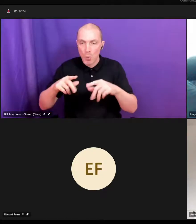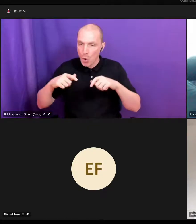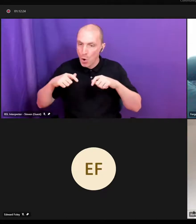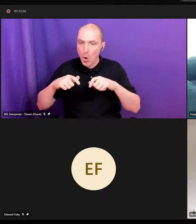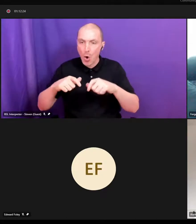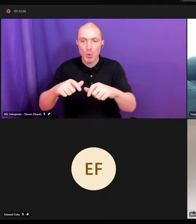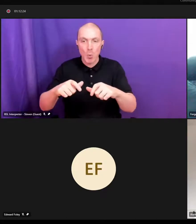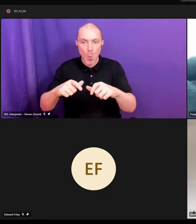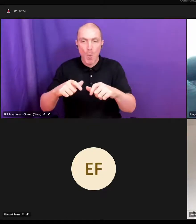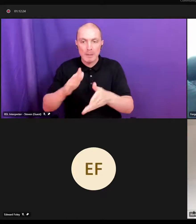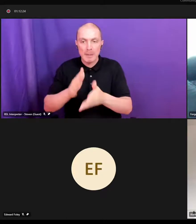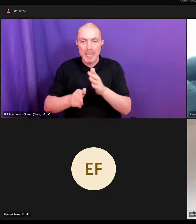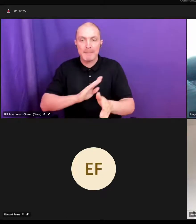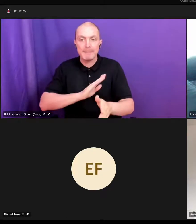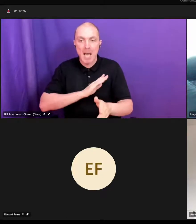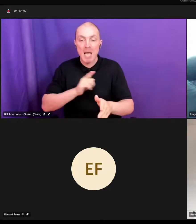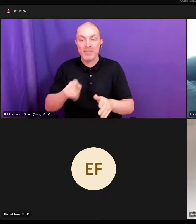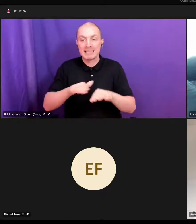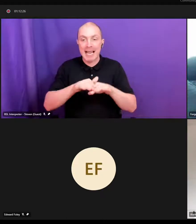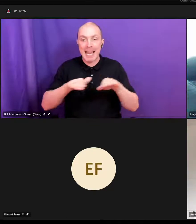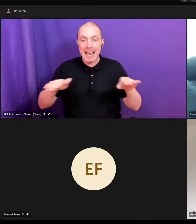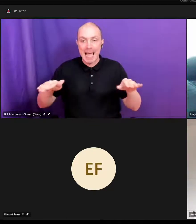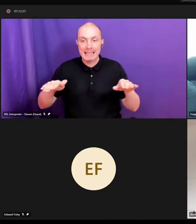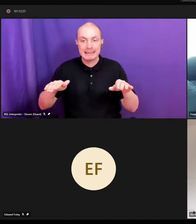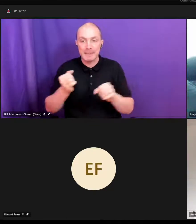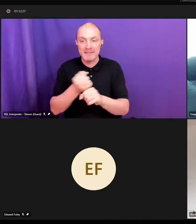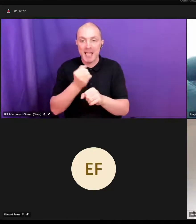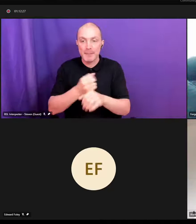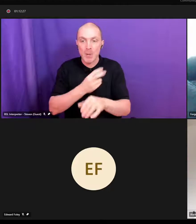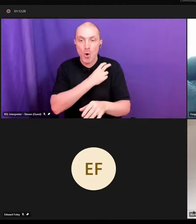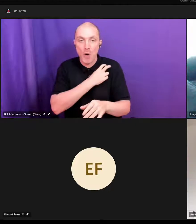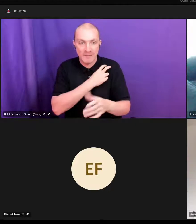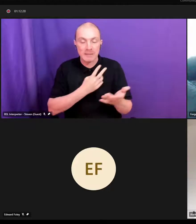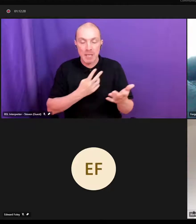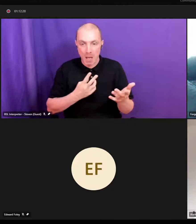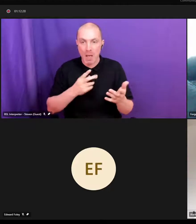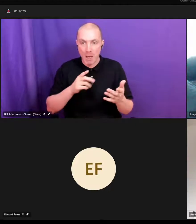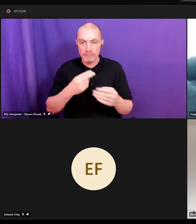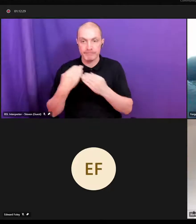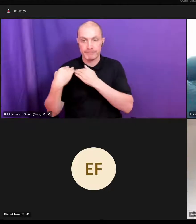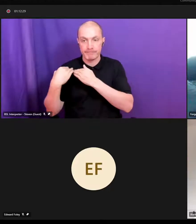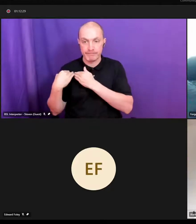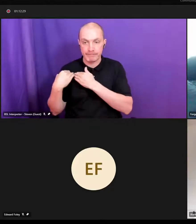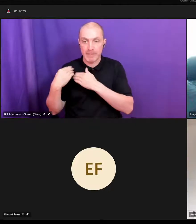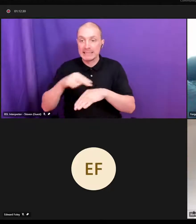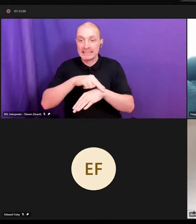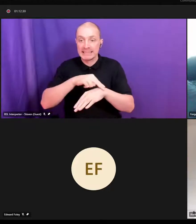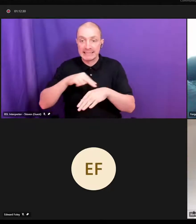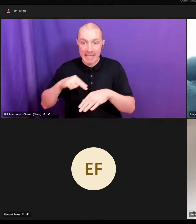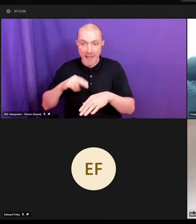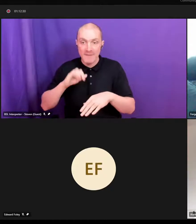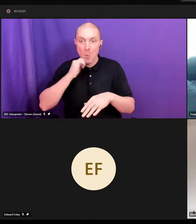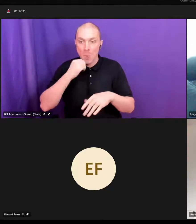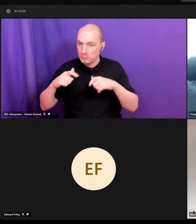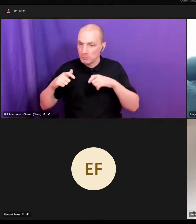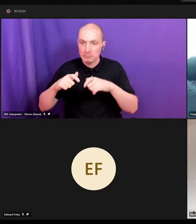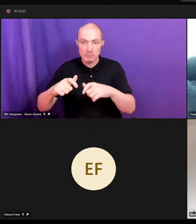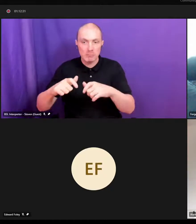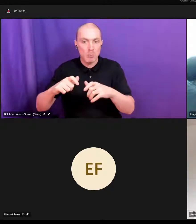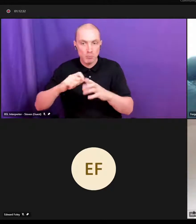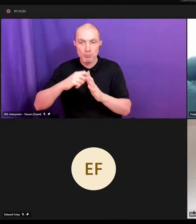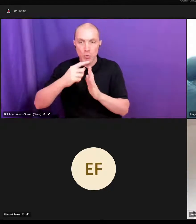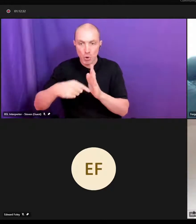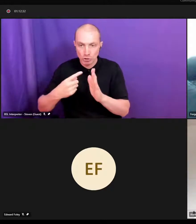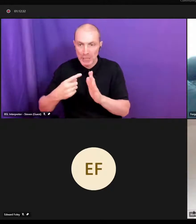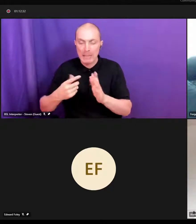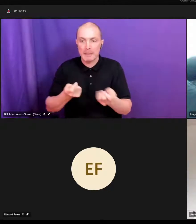undertaken by our landscape development officers. Our existing staff are fully committed to the delivery of existing work programmes and with managing,